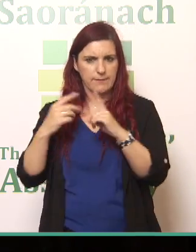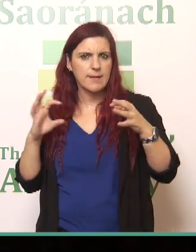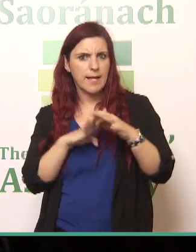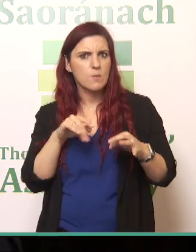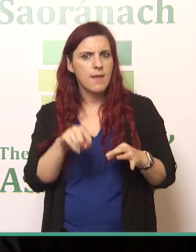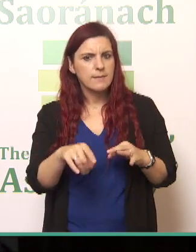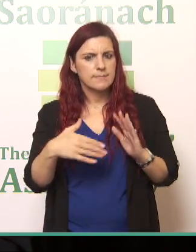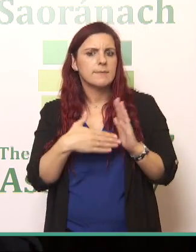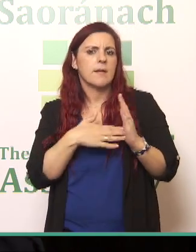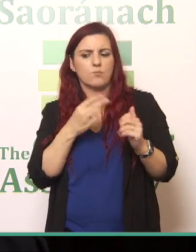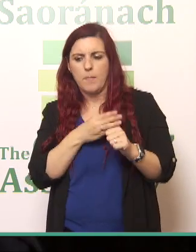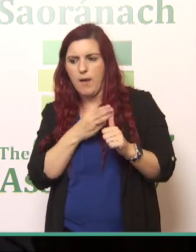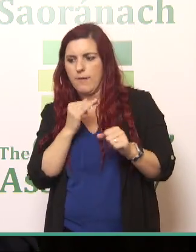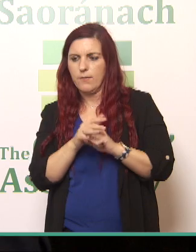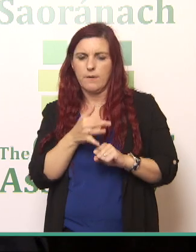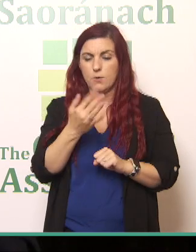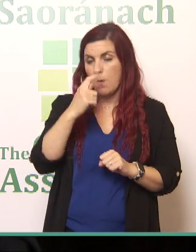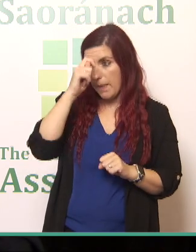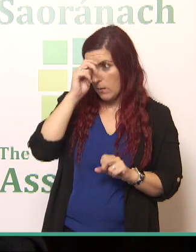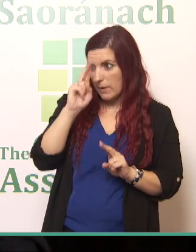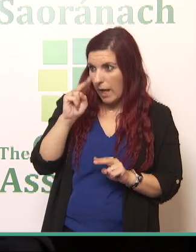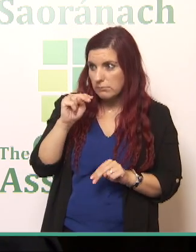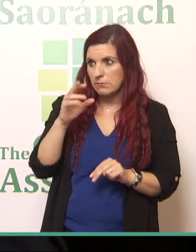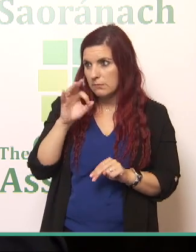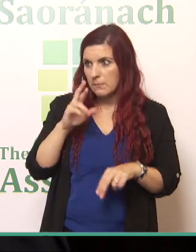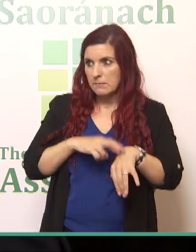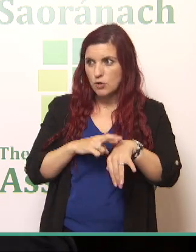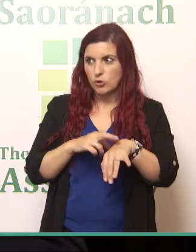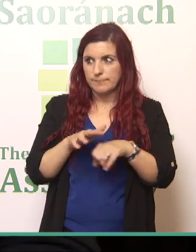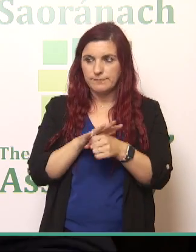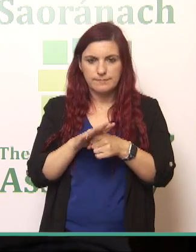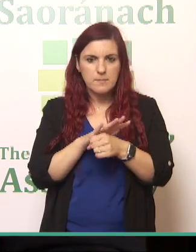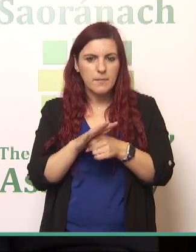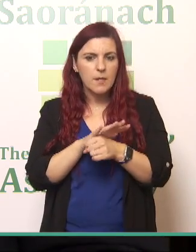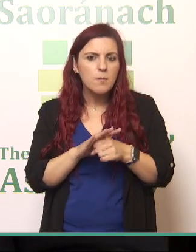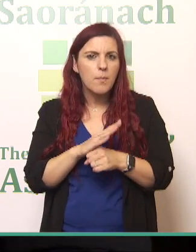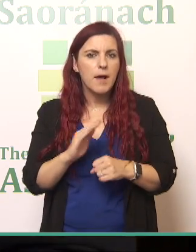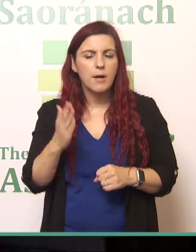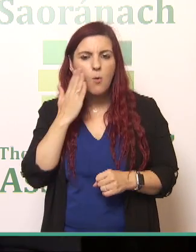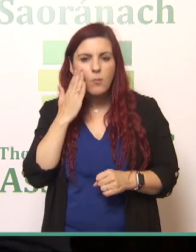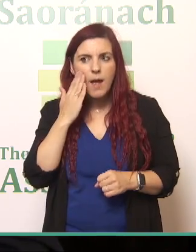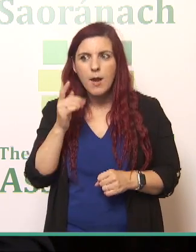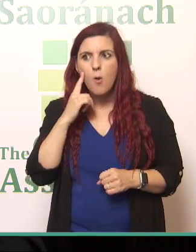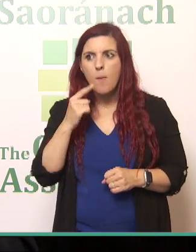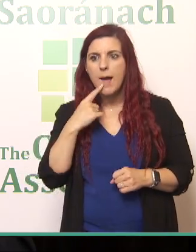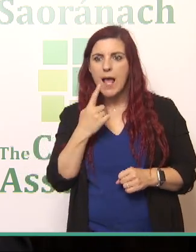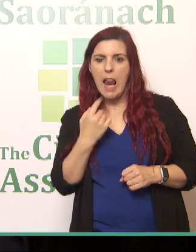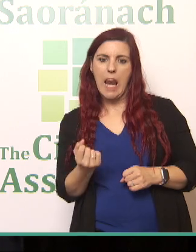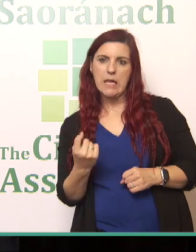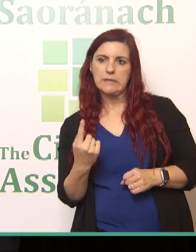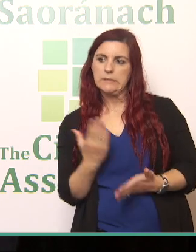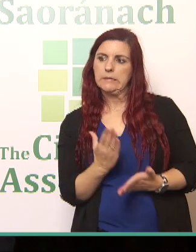positivity that goes with it into the future. And I think it can make for a better place. But I know the red light is after coming on there now. You